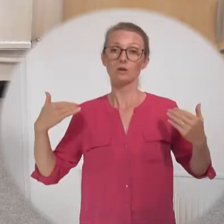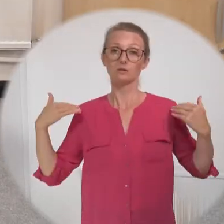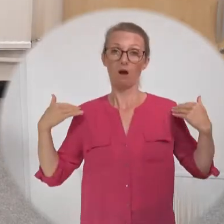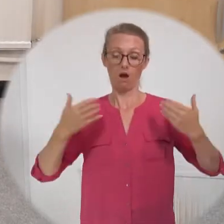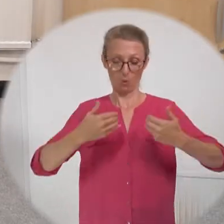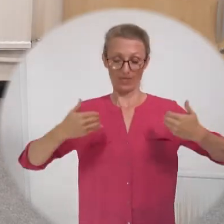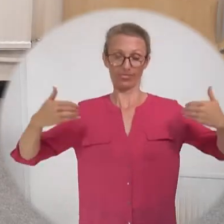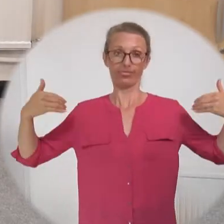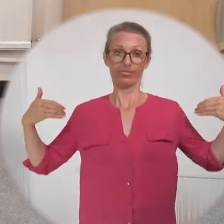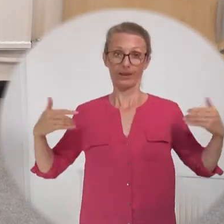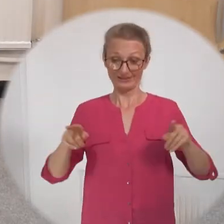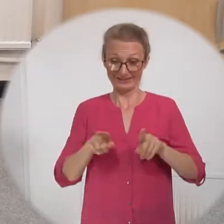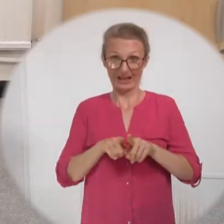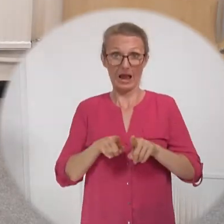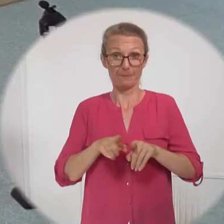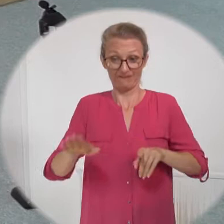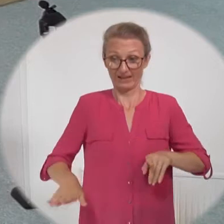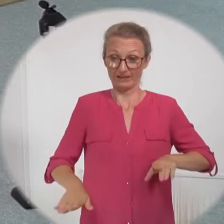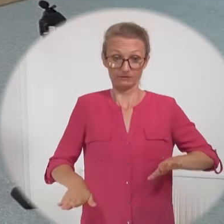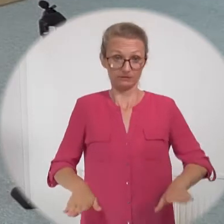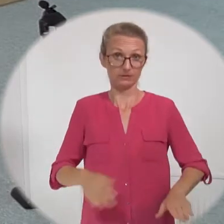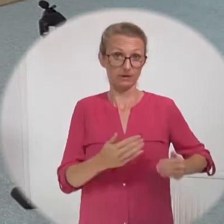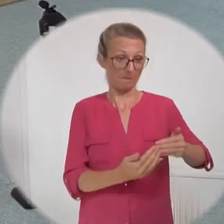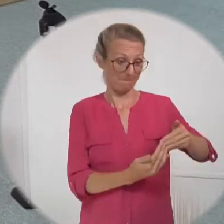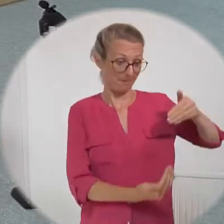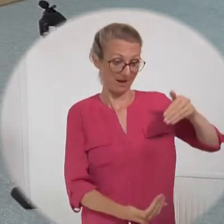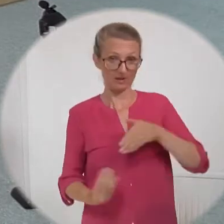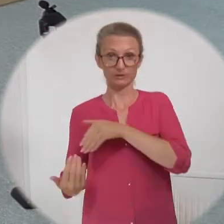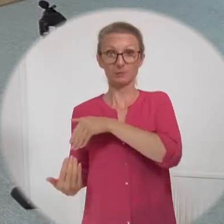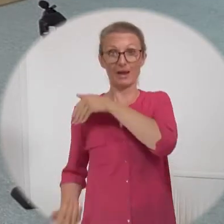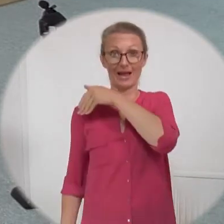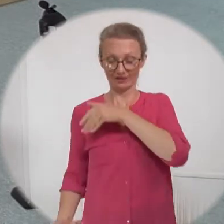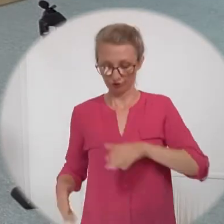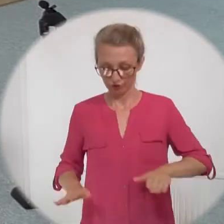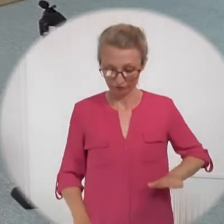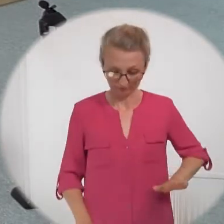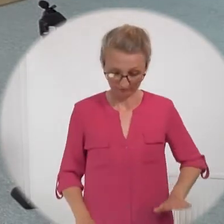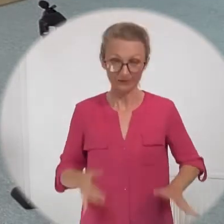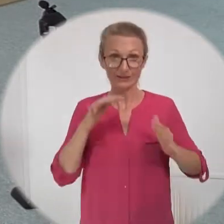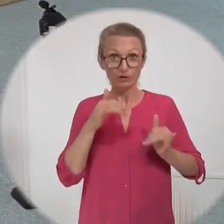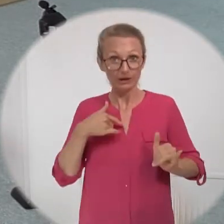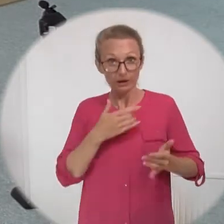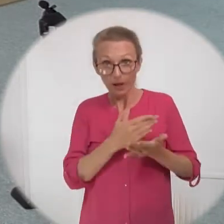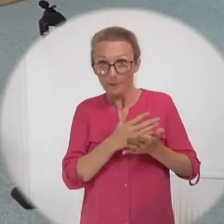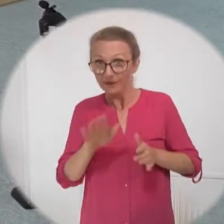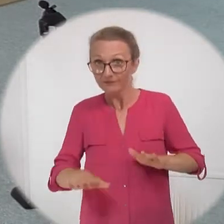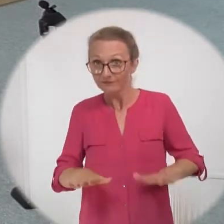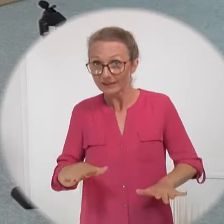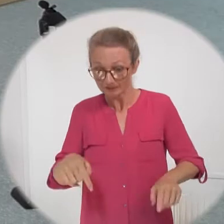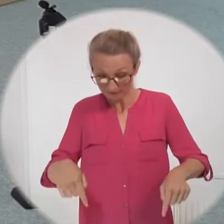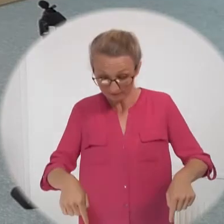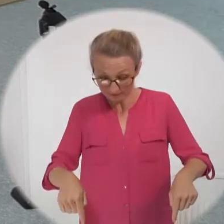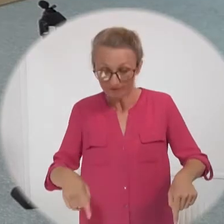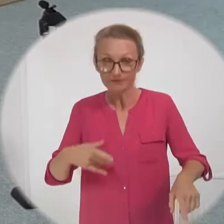look down at your feet. Make sure you have some. Yep, good. Now,